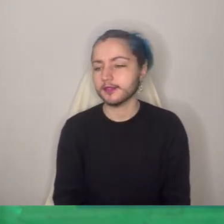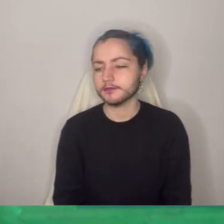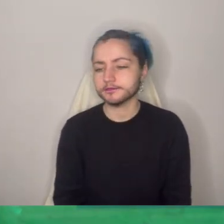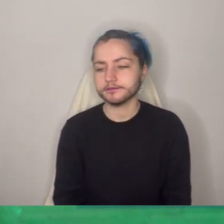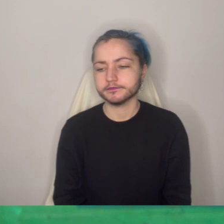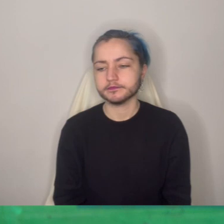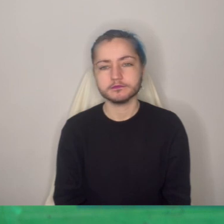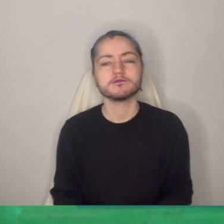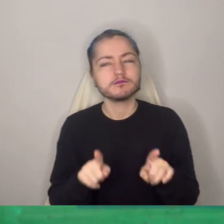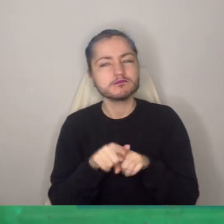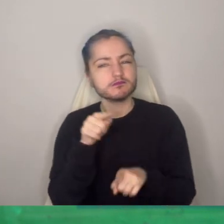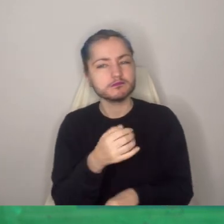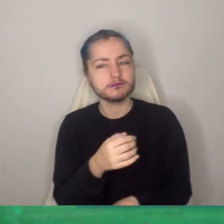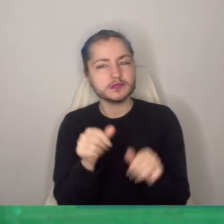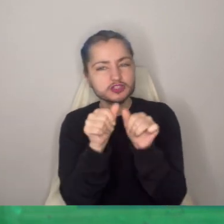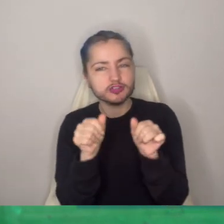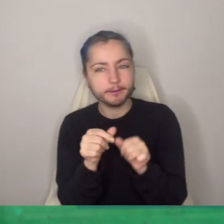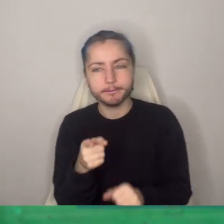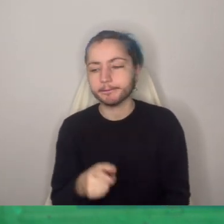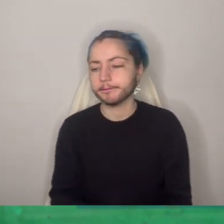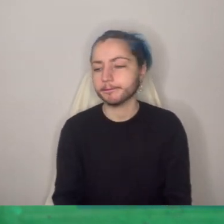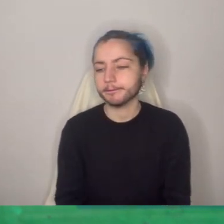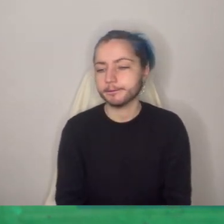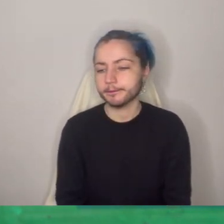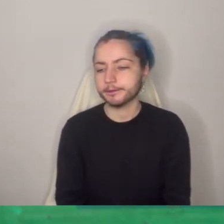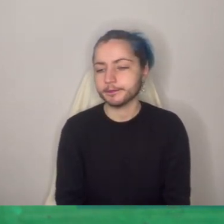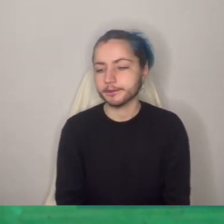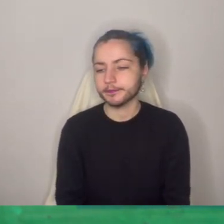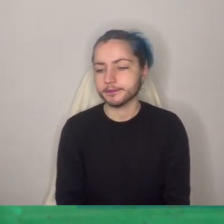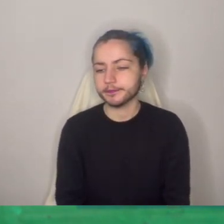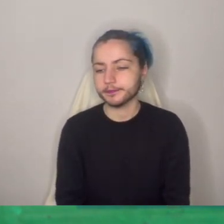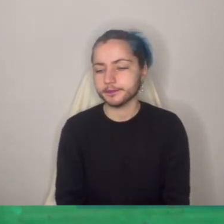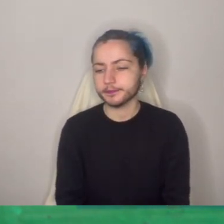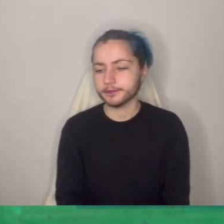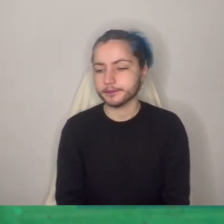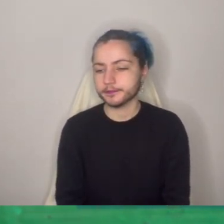something like that little shape there, or that one there.